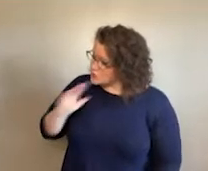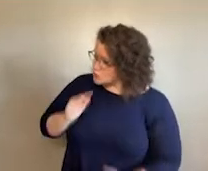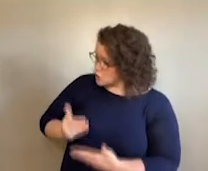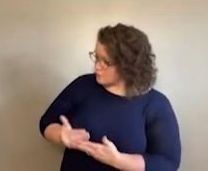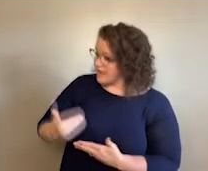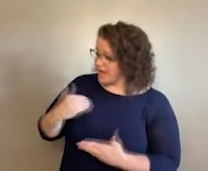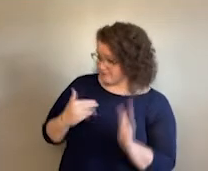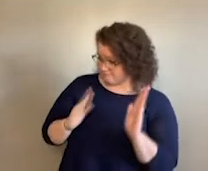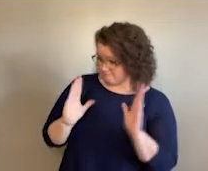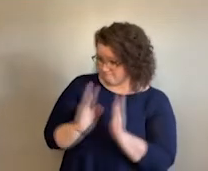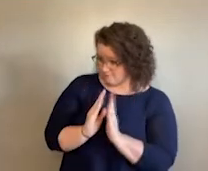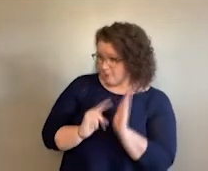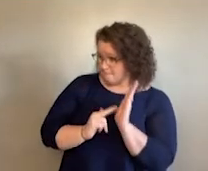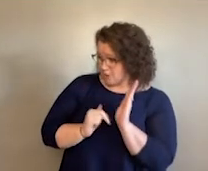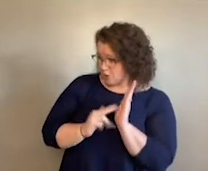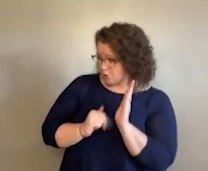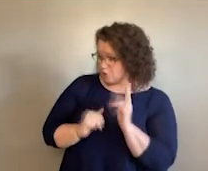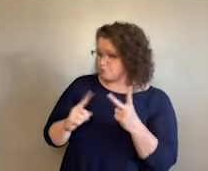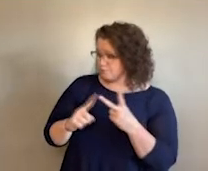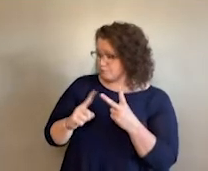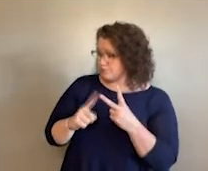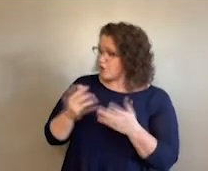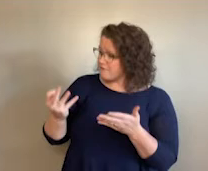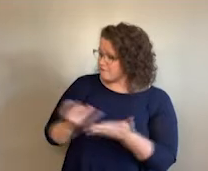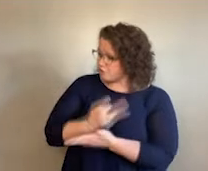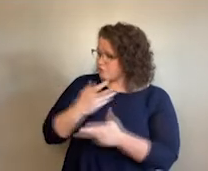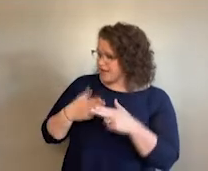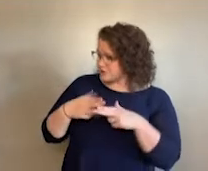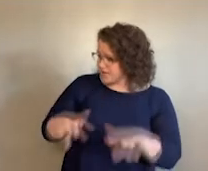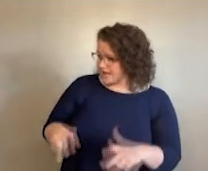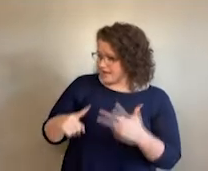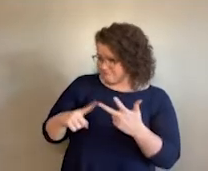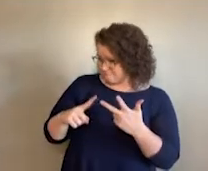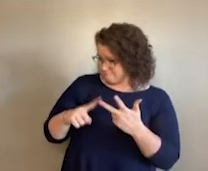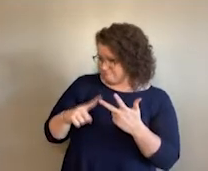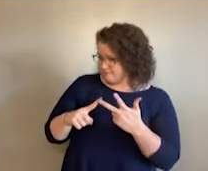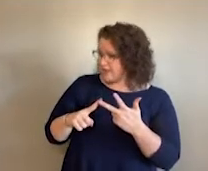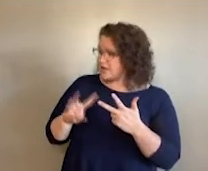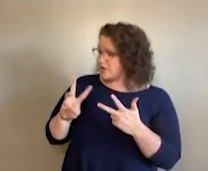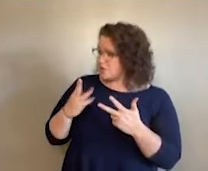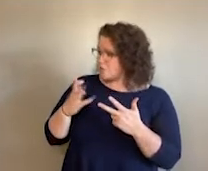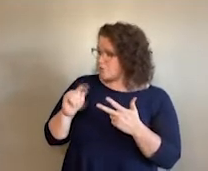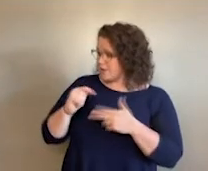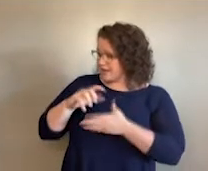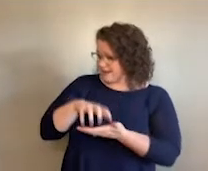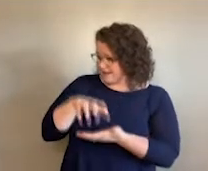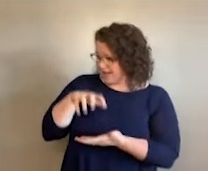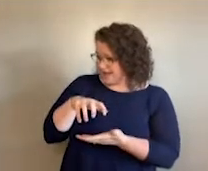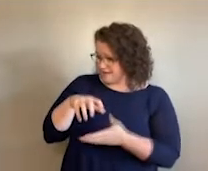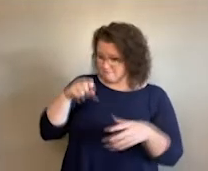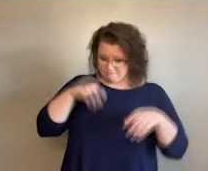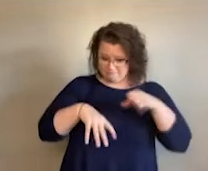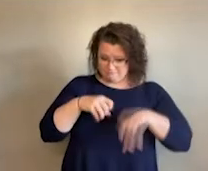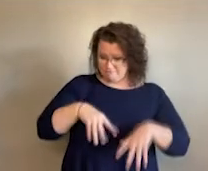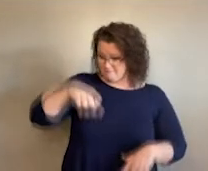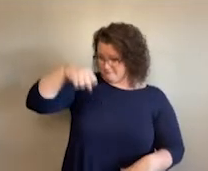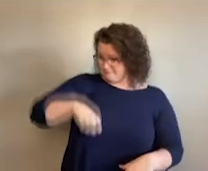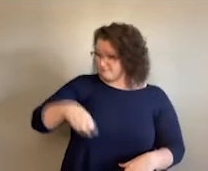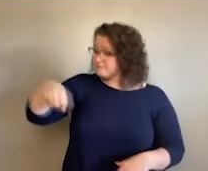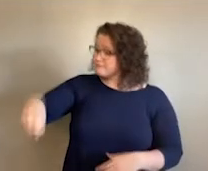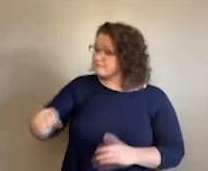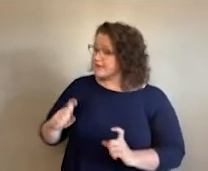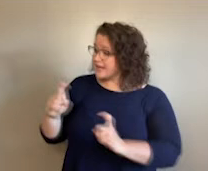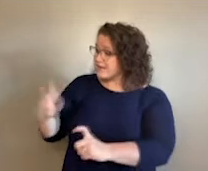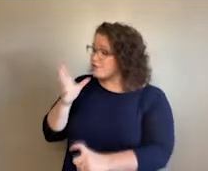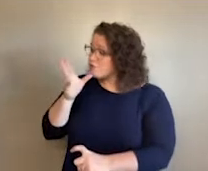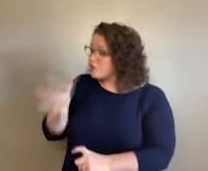of butter and some fresh eggs and a wheat cake in this basket. Take it and carry it to your grandmother. Run